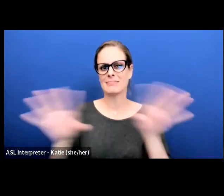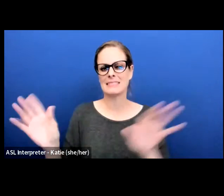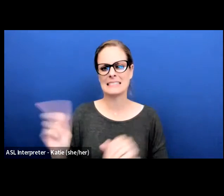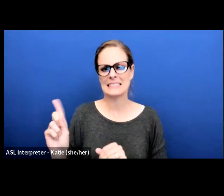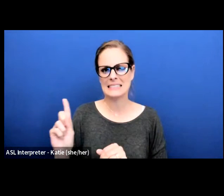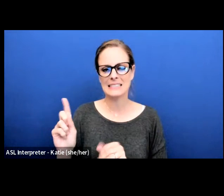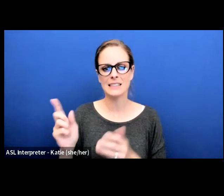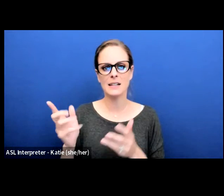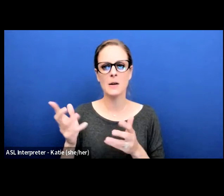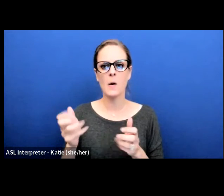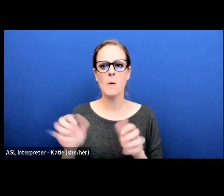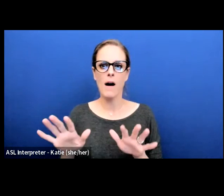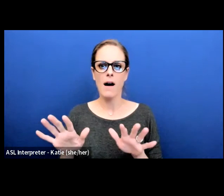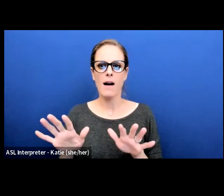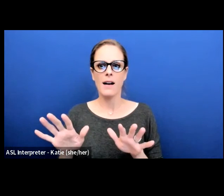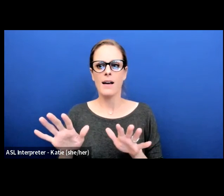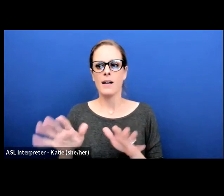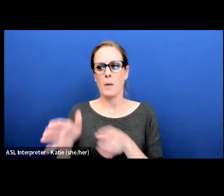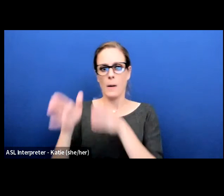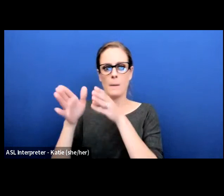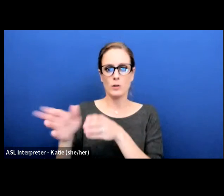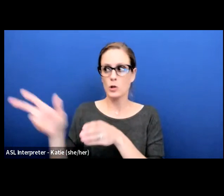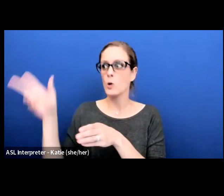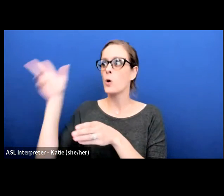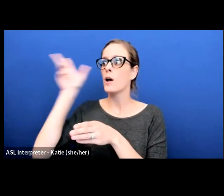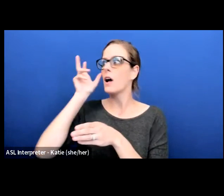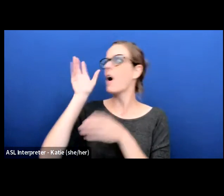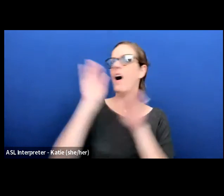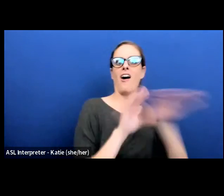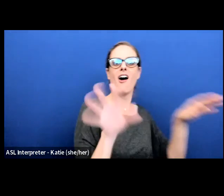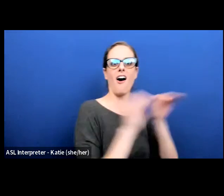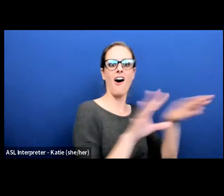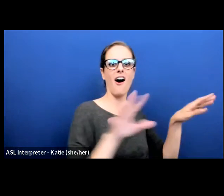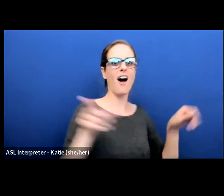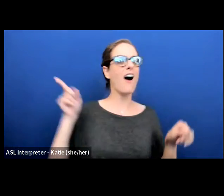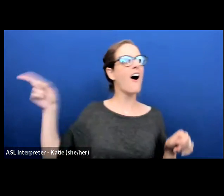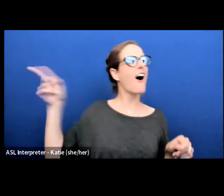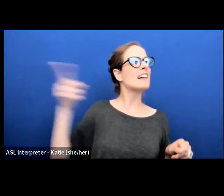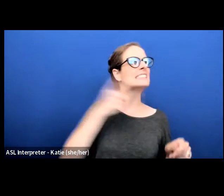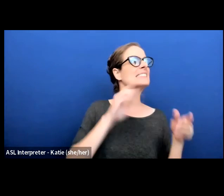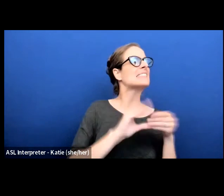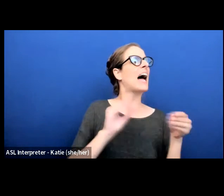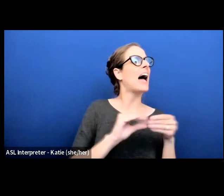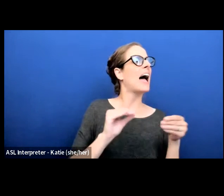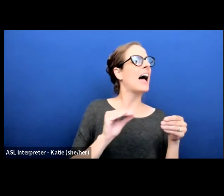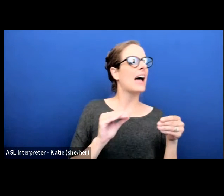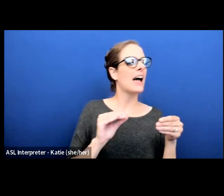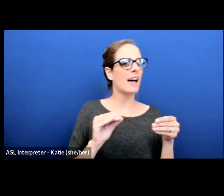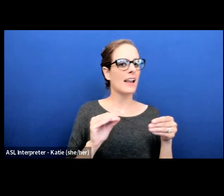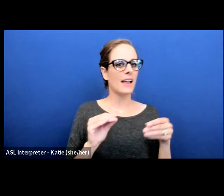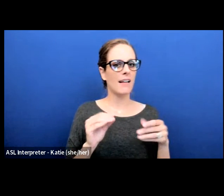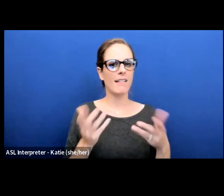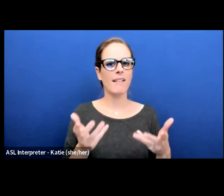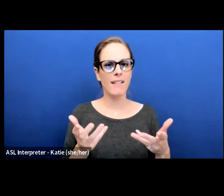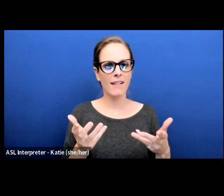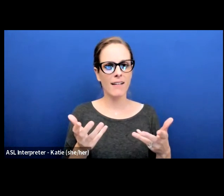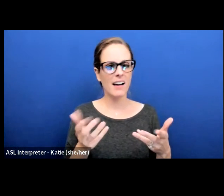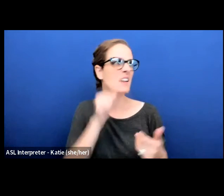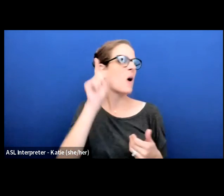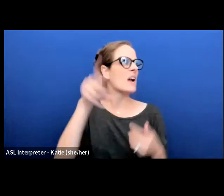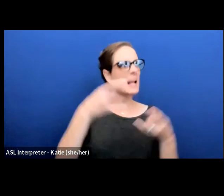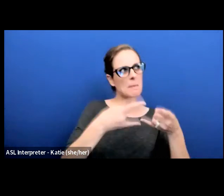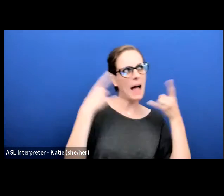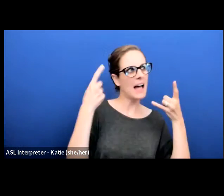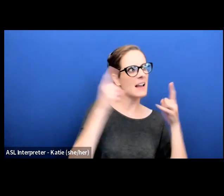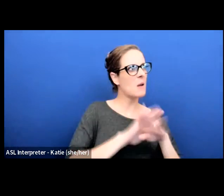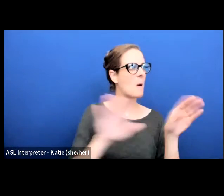caught up in a soundbite. And people say, well, hey, you know, our public health director said we're all going to get it, so why even care about using a mask